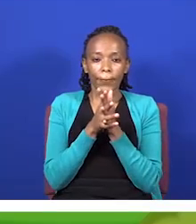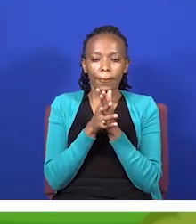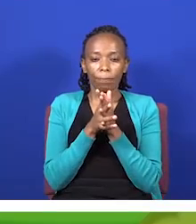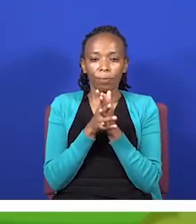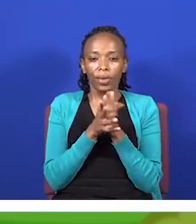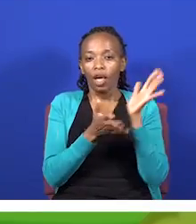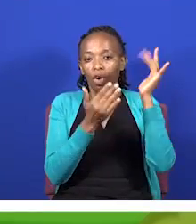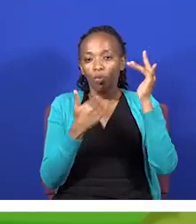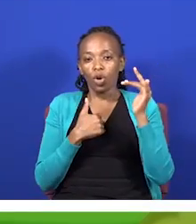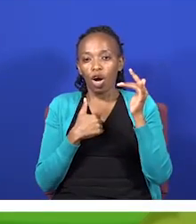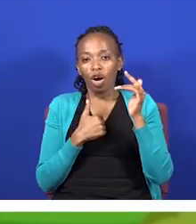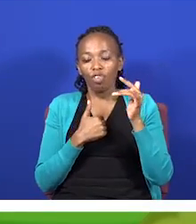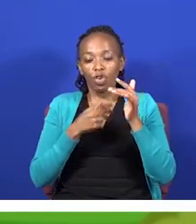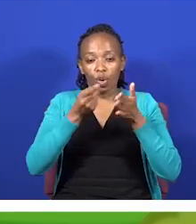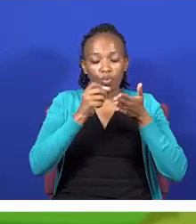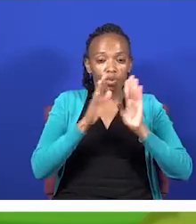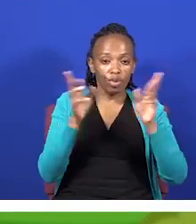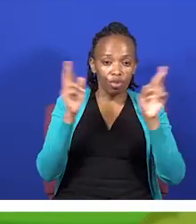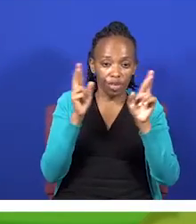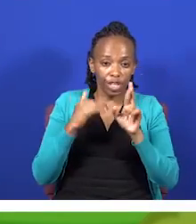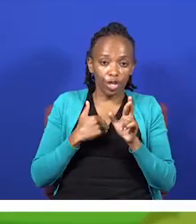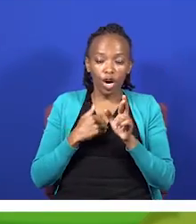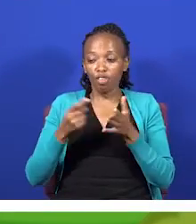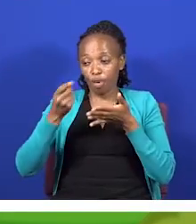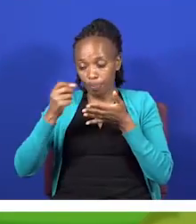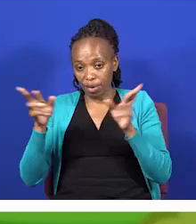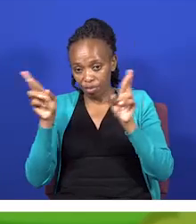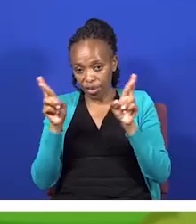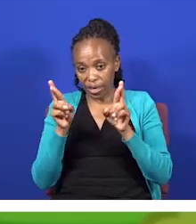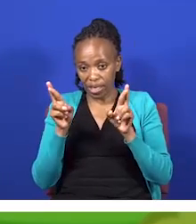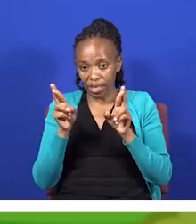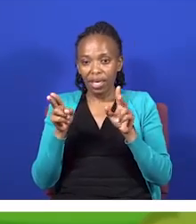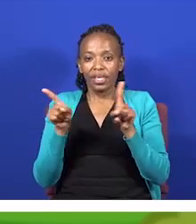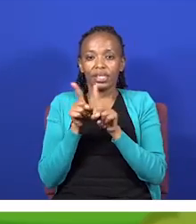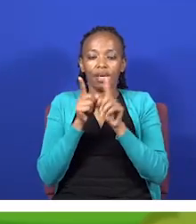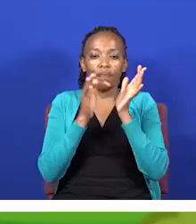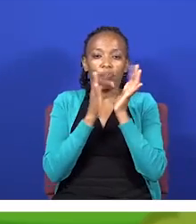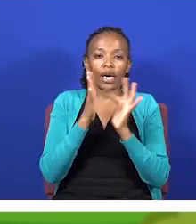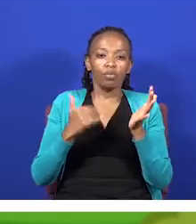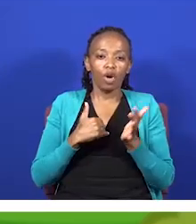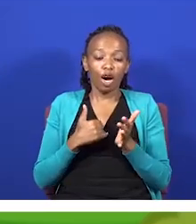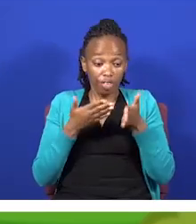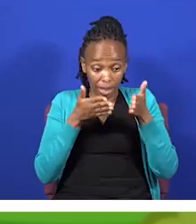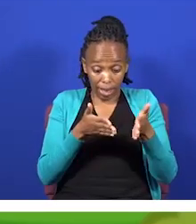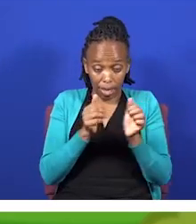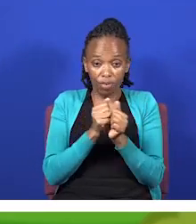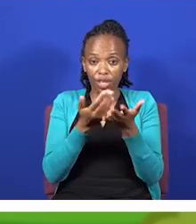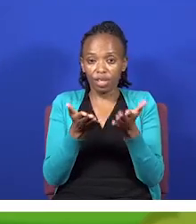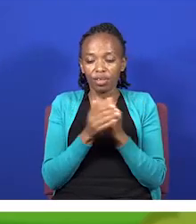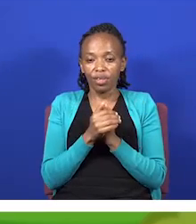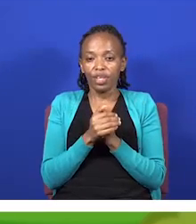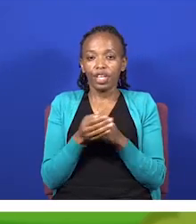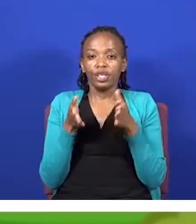I hope you have your notebook ready, you have your pen ready, and you have your Bible right there on you.